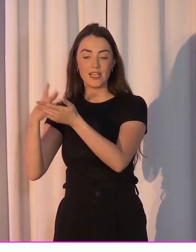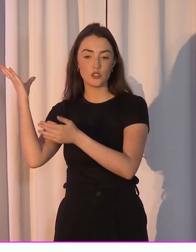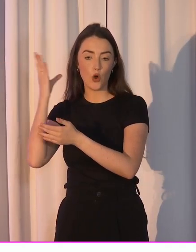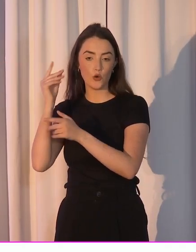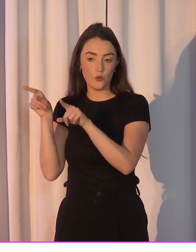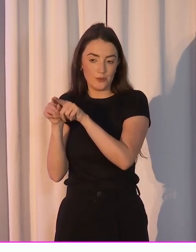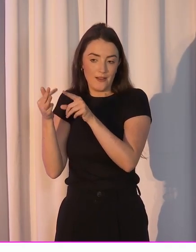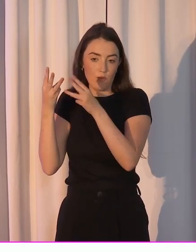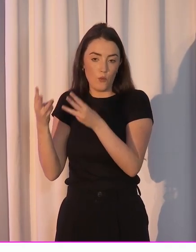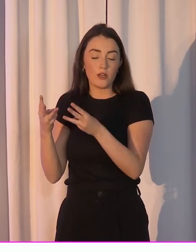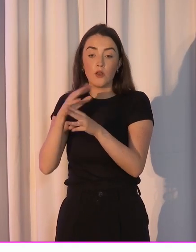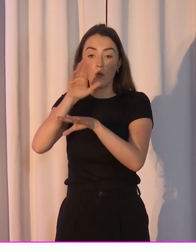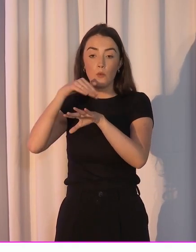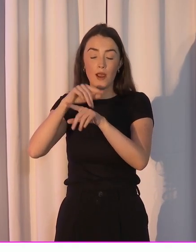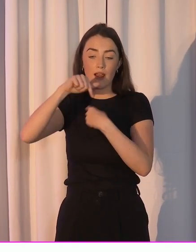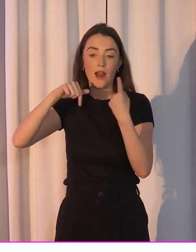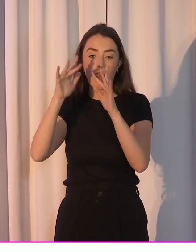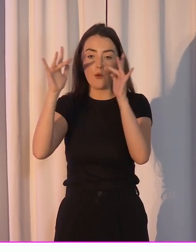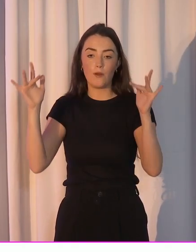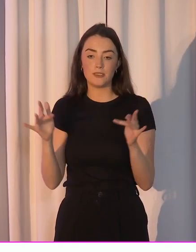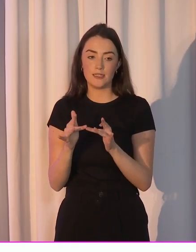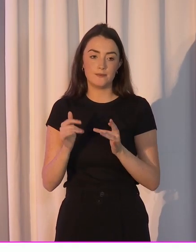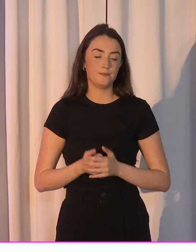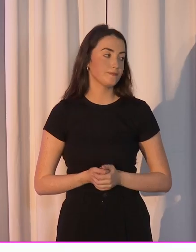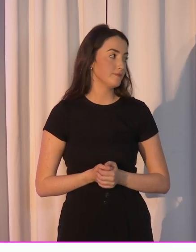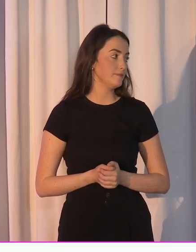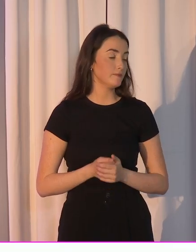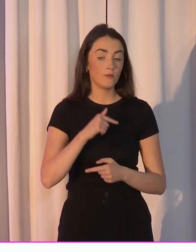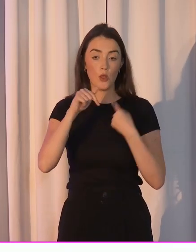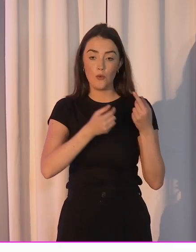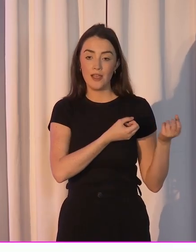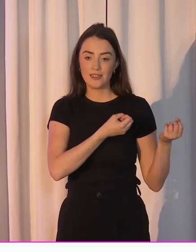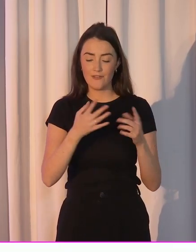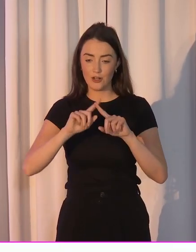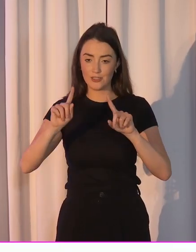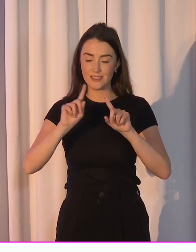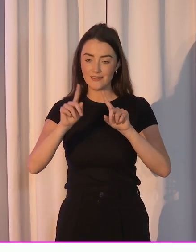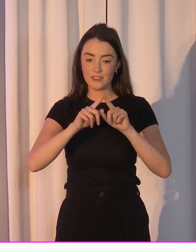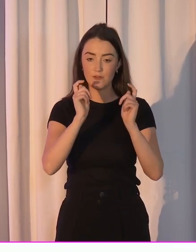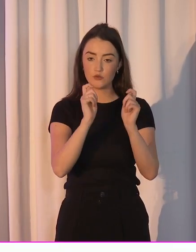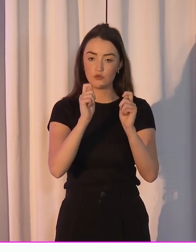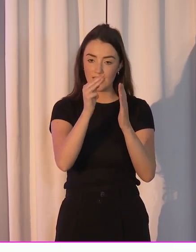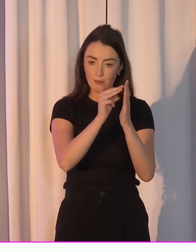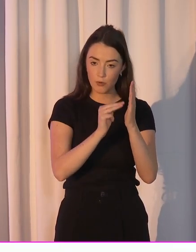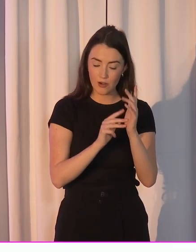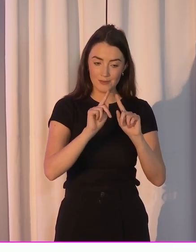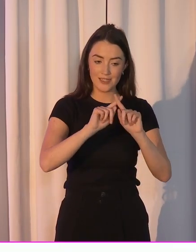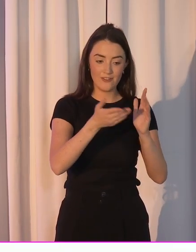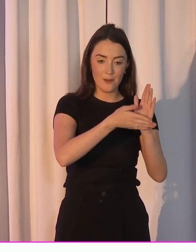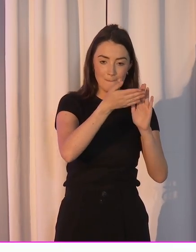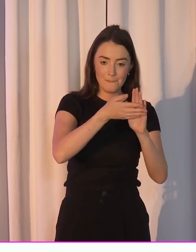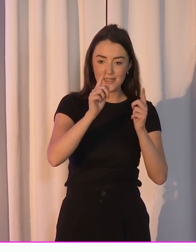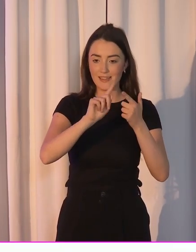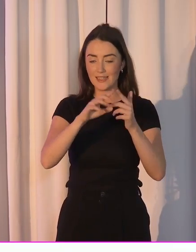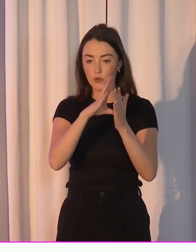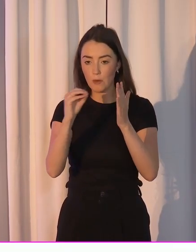website. So we've already begun to deliver a range of training programs to individuals, venues and companies, and we're